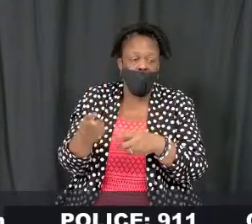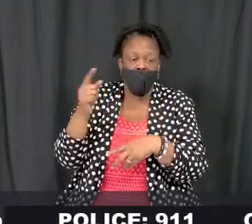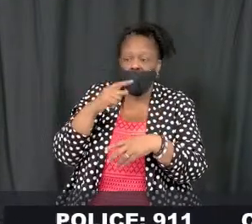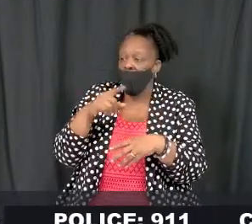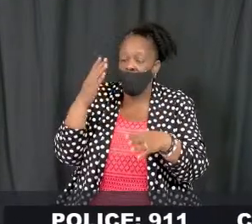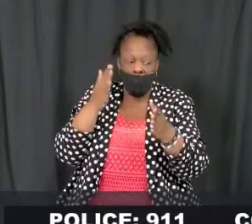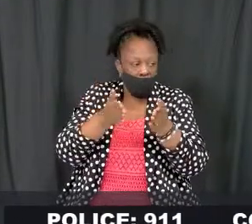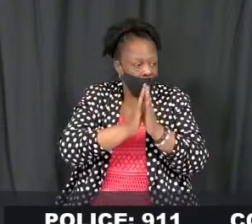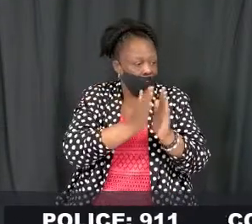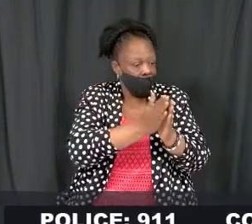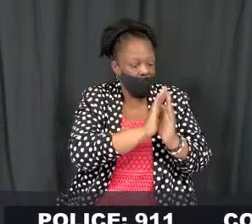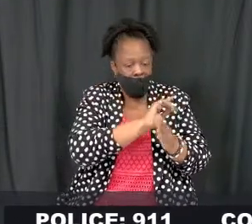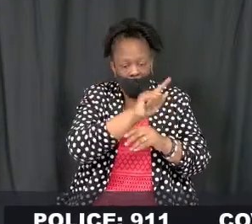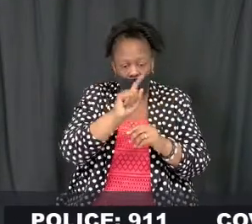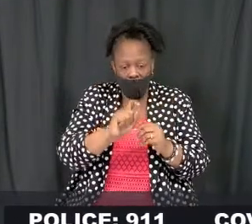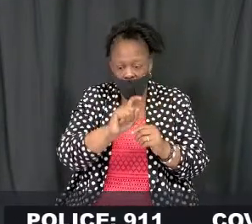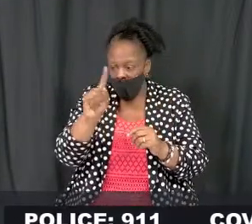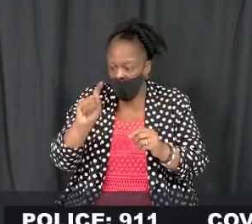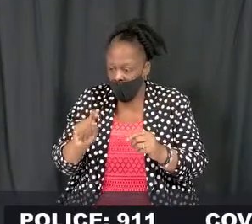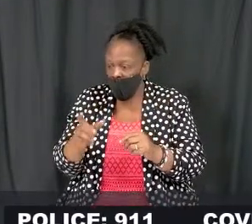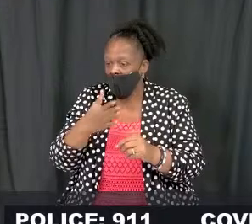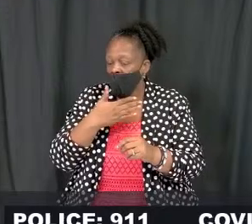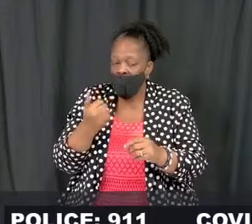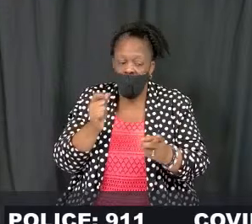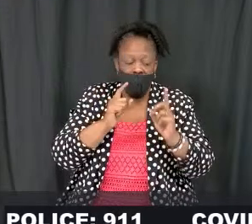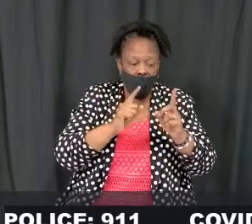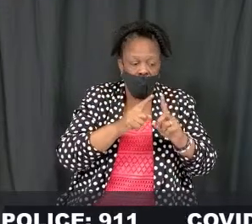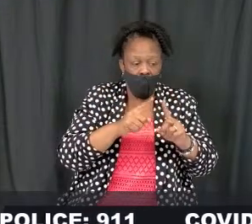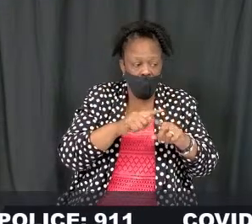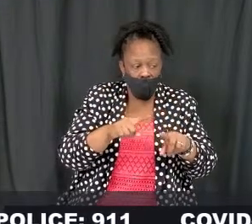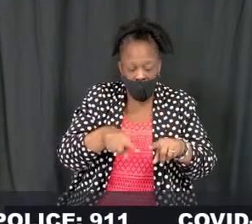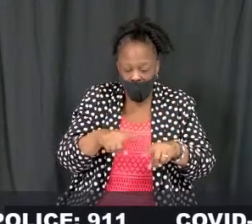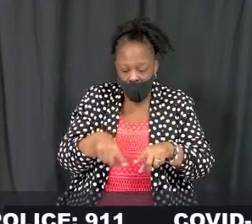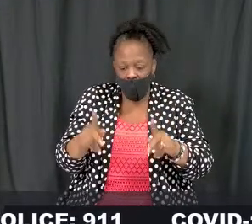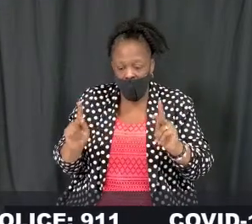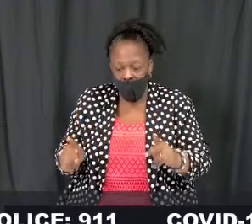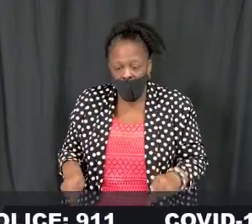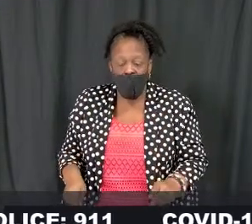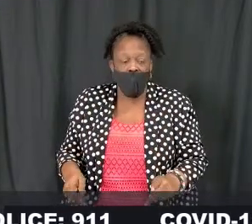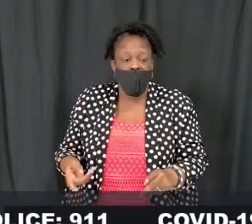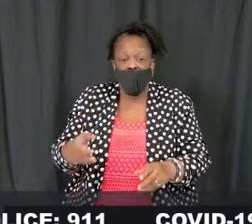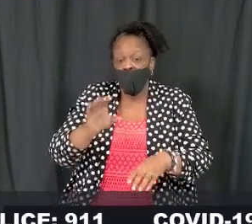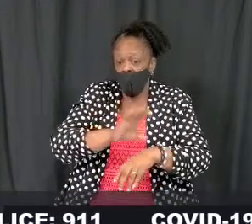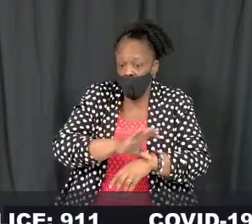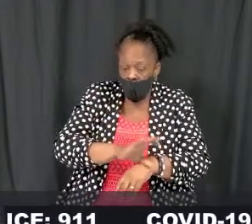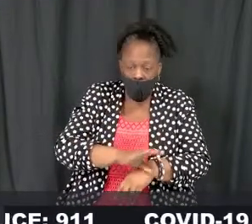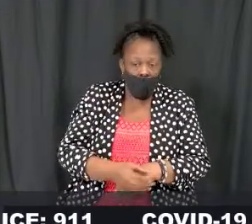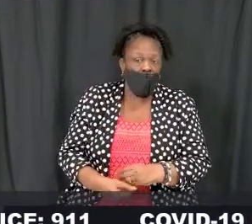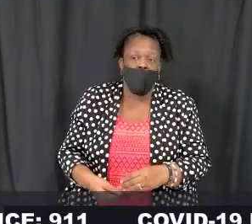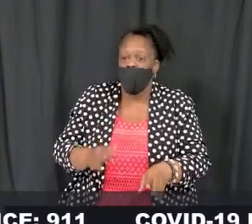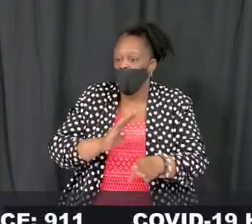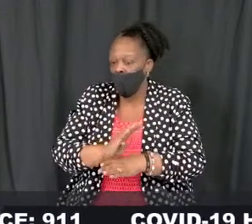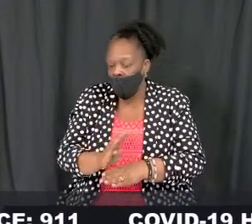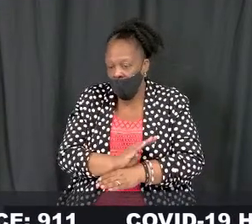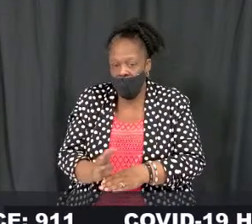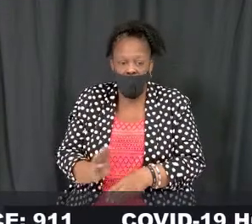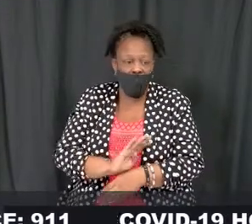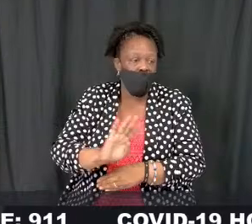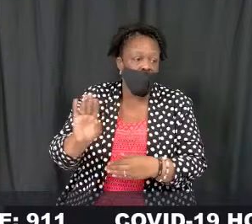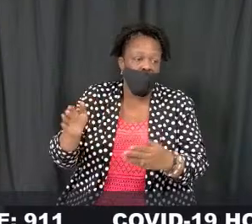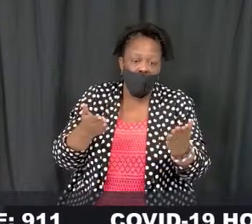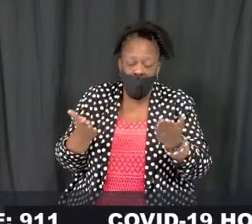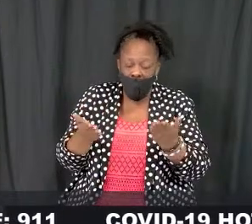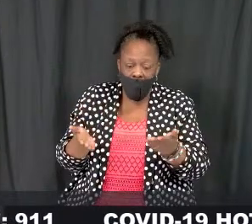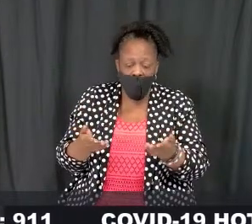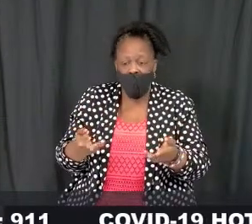social partners, and in particular the Chamber Evangelical Association and those who are providing services